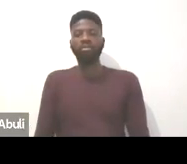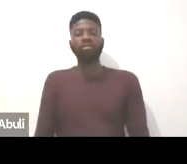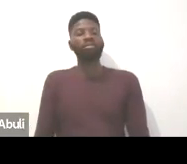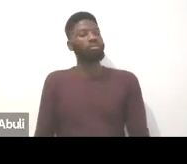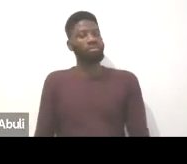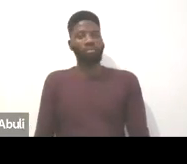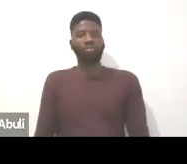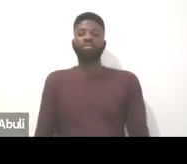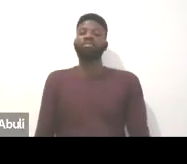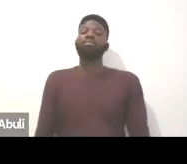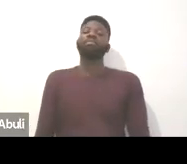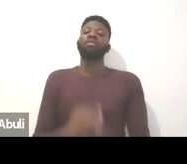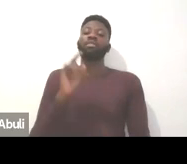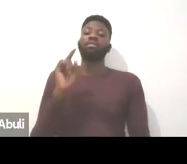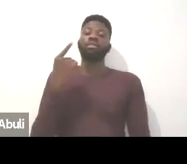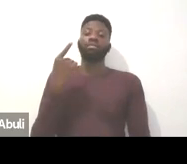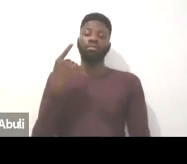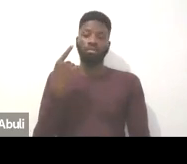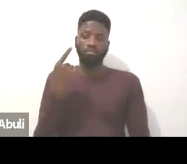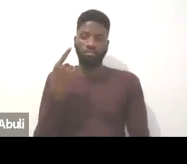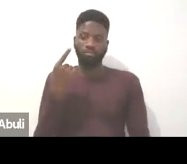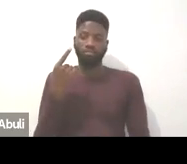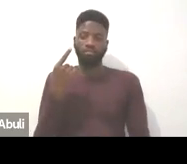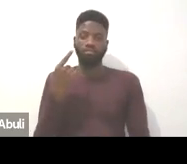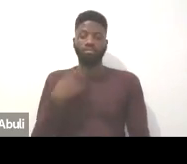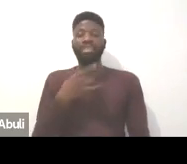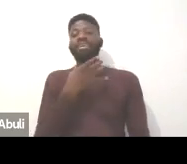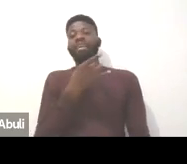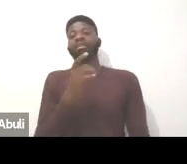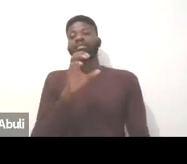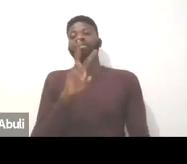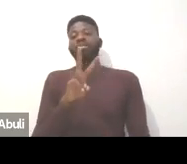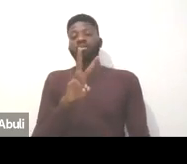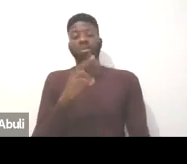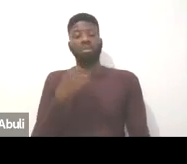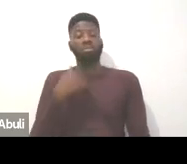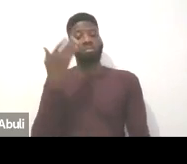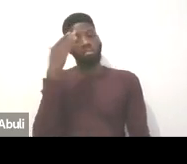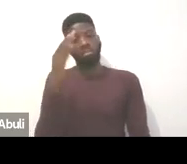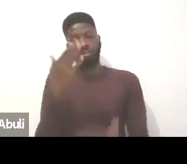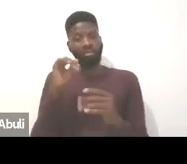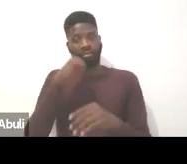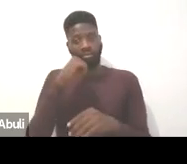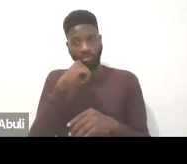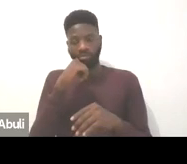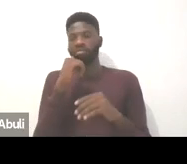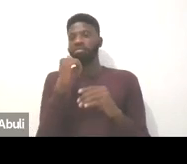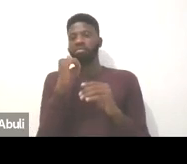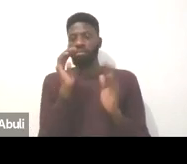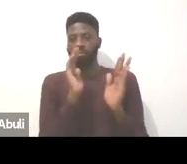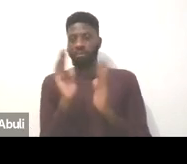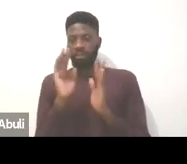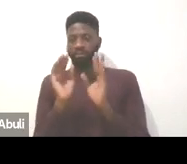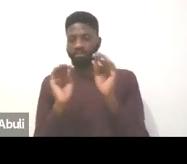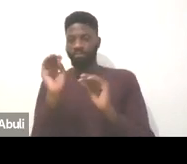First thing first, I really I like the CV. I don't know whether it's because it's nicely presented. The